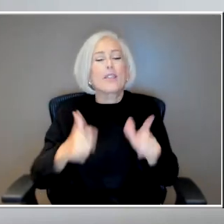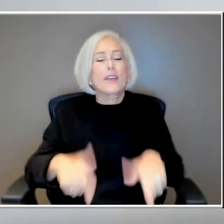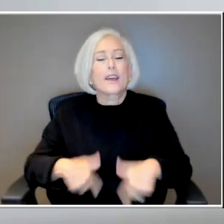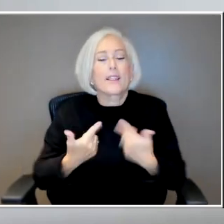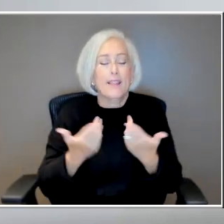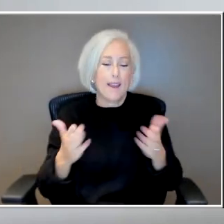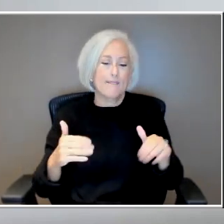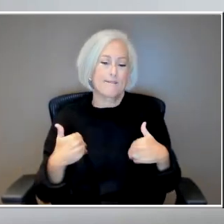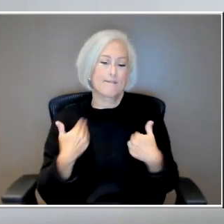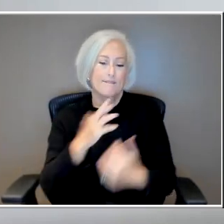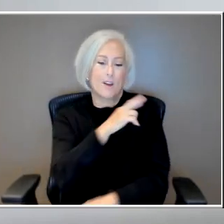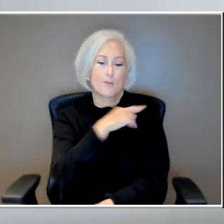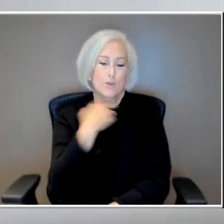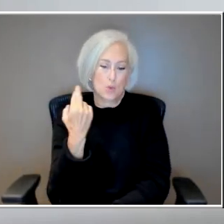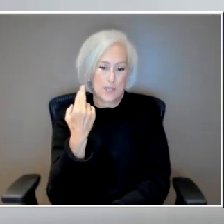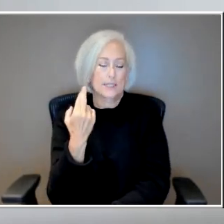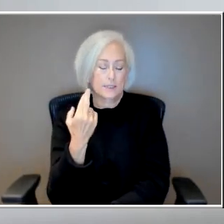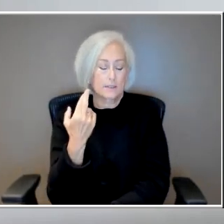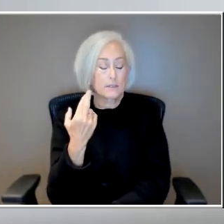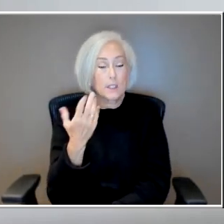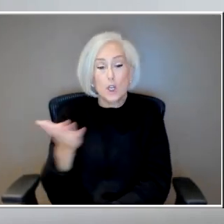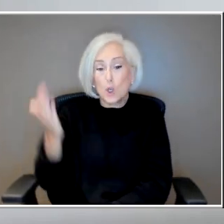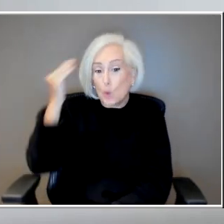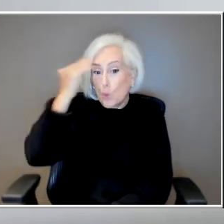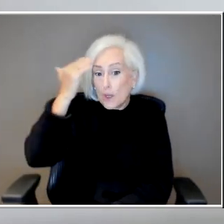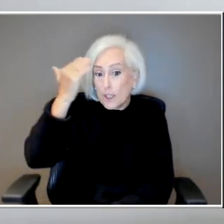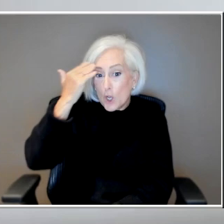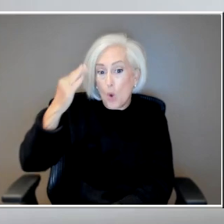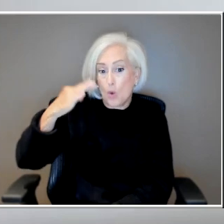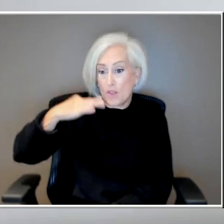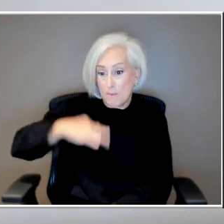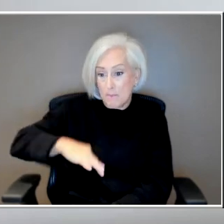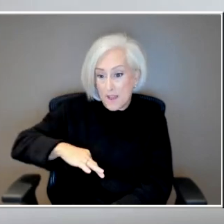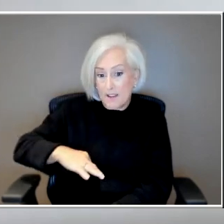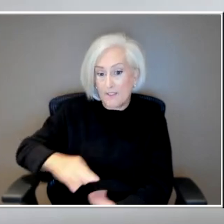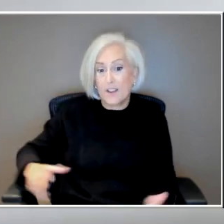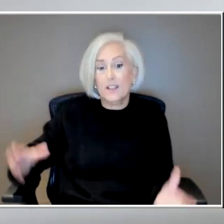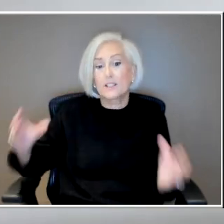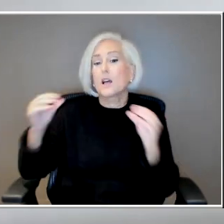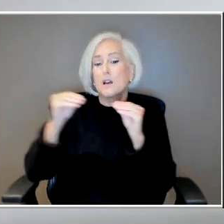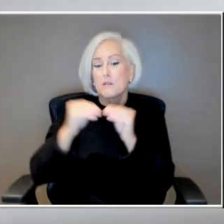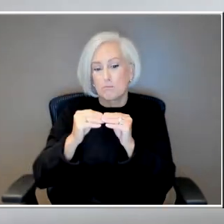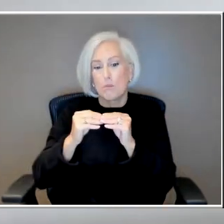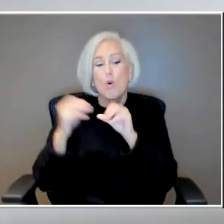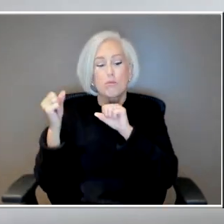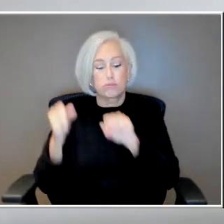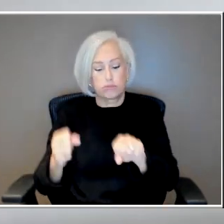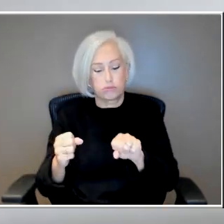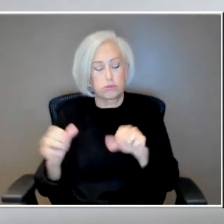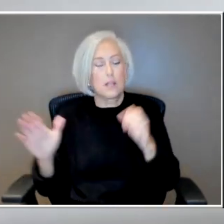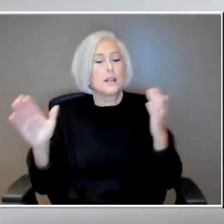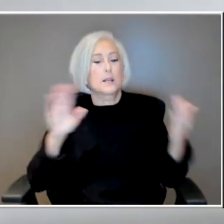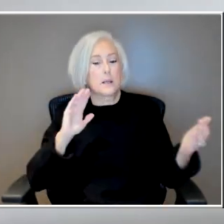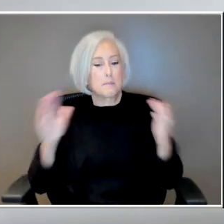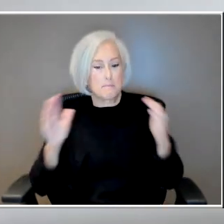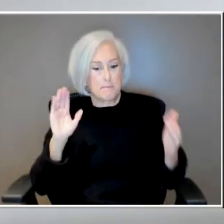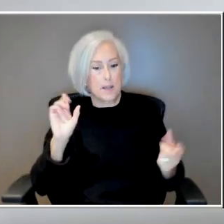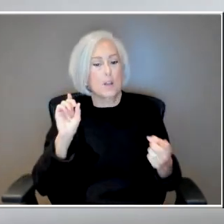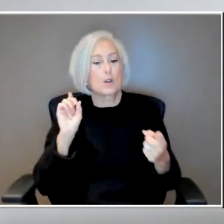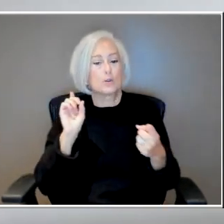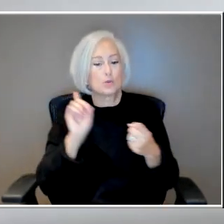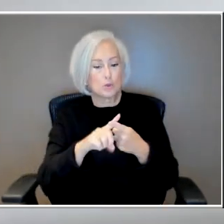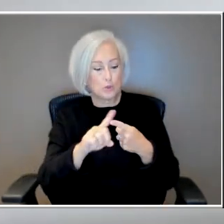when we know that the benefits strongly outweigh the risk, then we need to make the logical